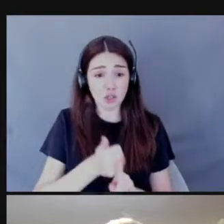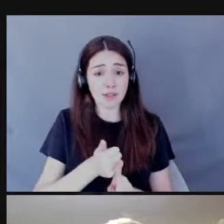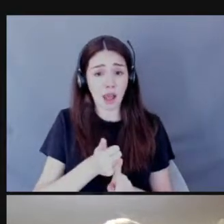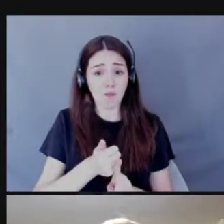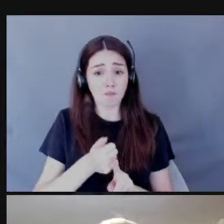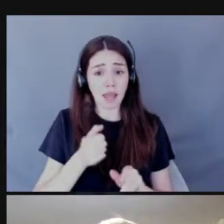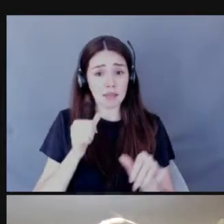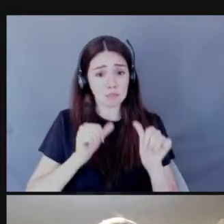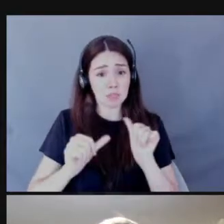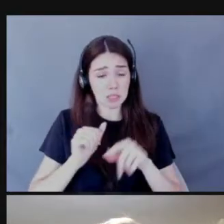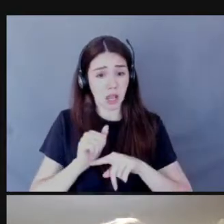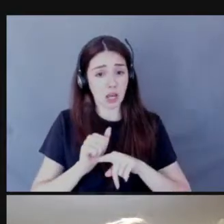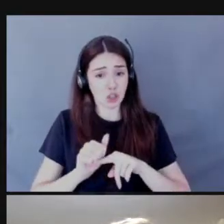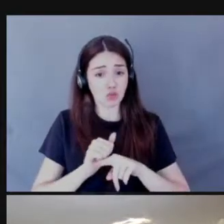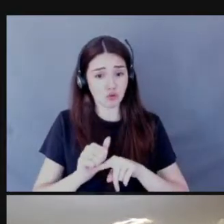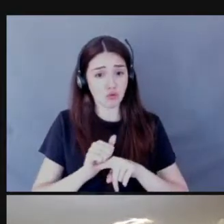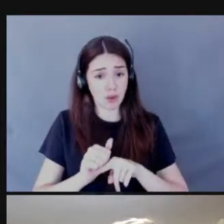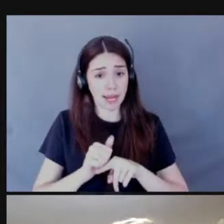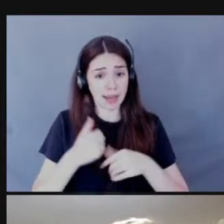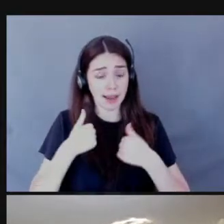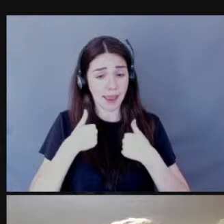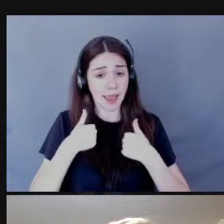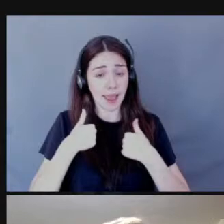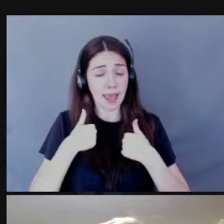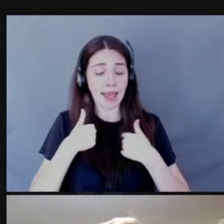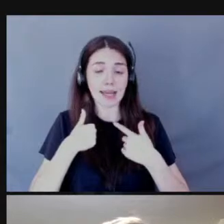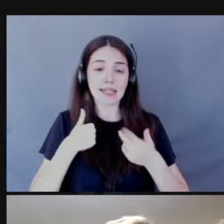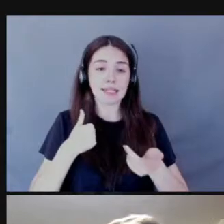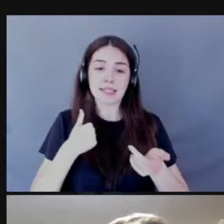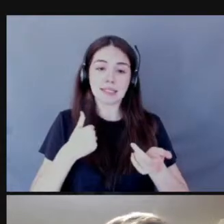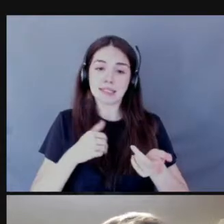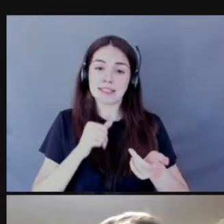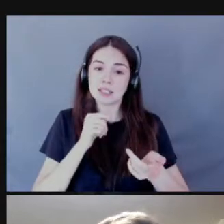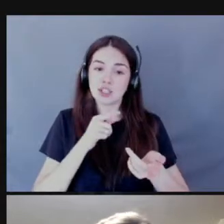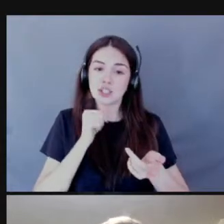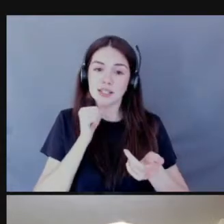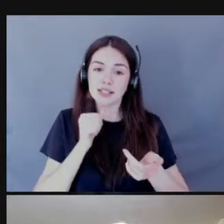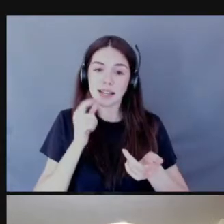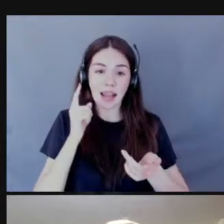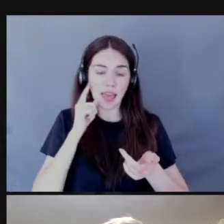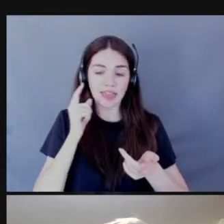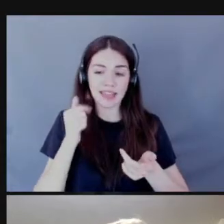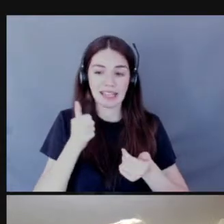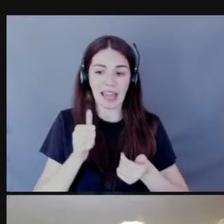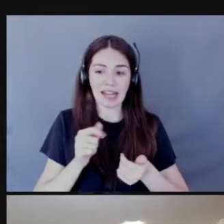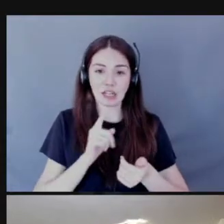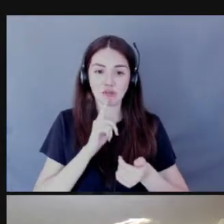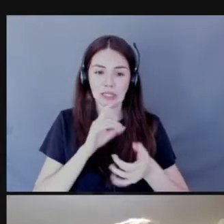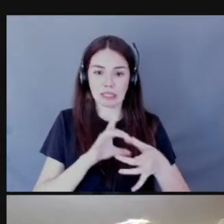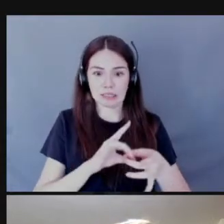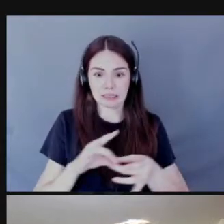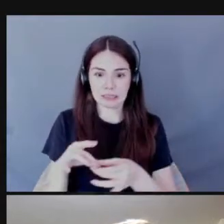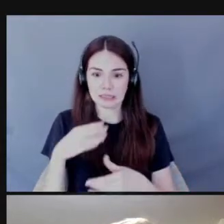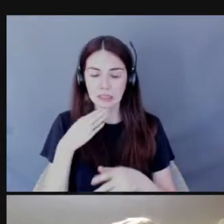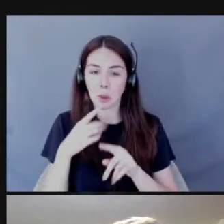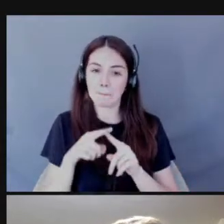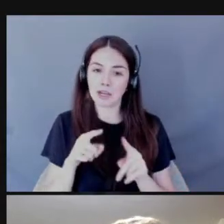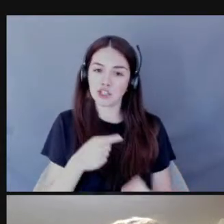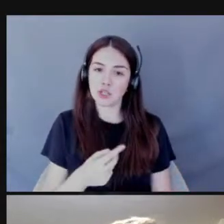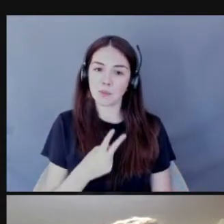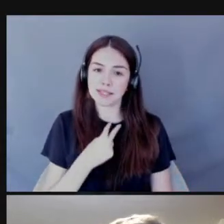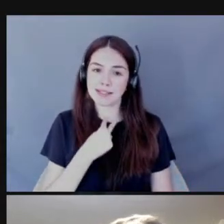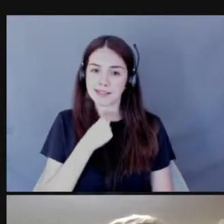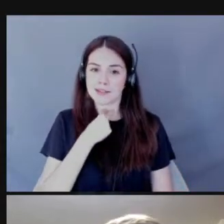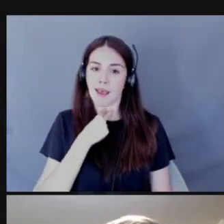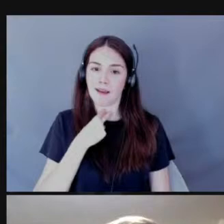trained, really didn't think that any of it hung together either, but she sort of got stuck with the reputation